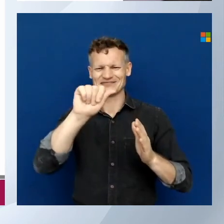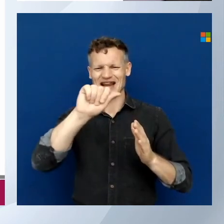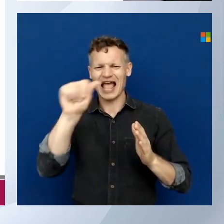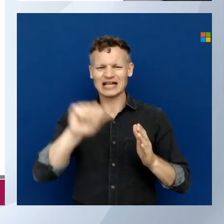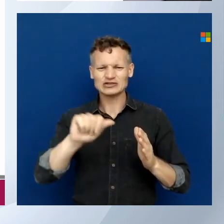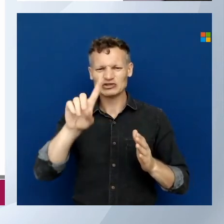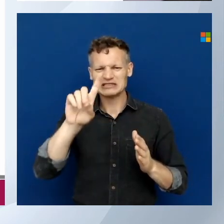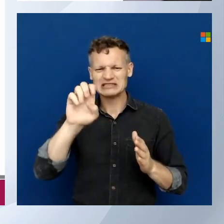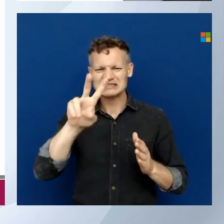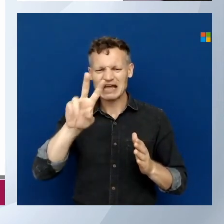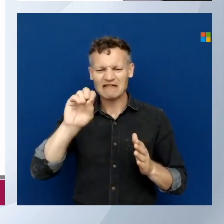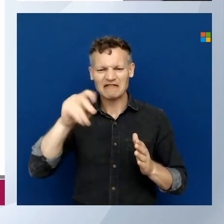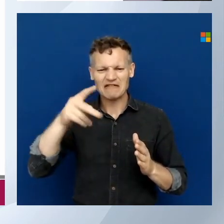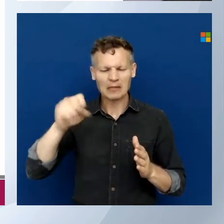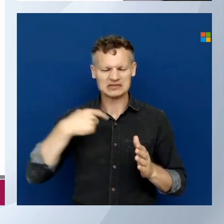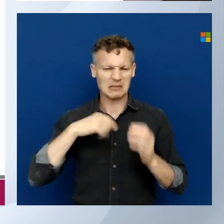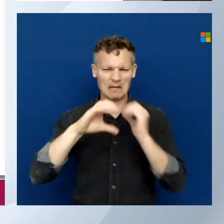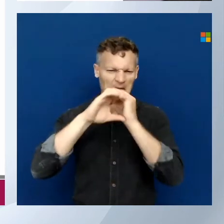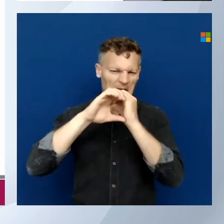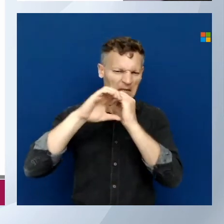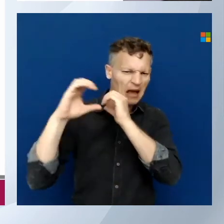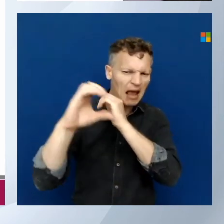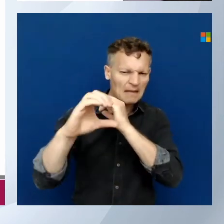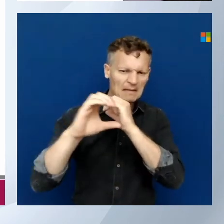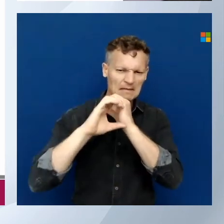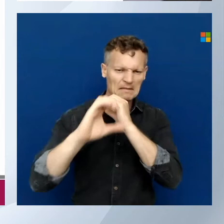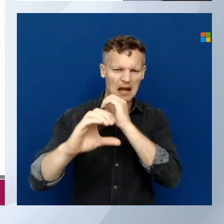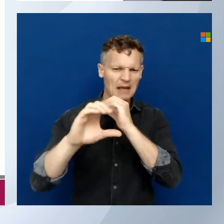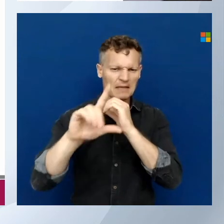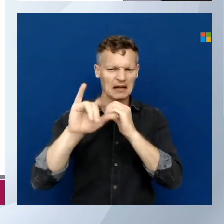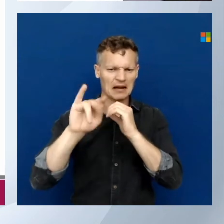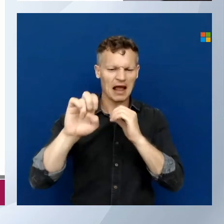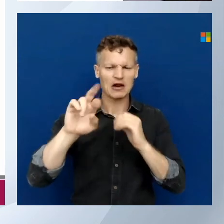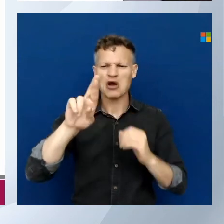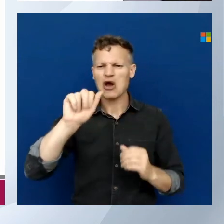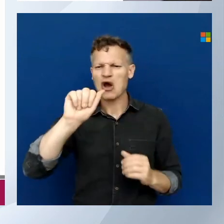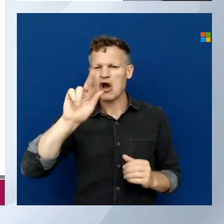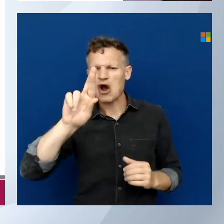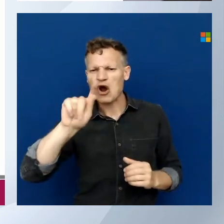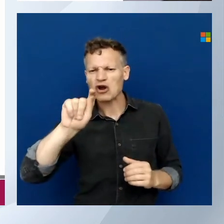artifacts, releases, builds. Those are still